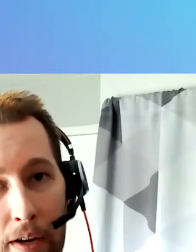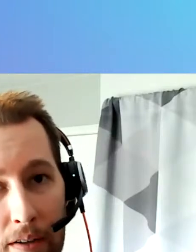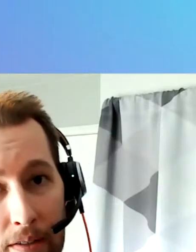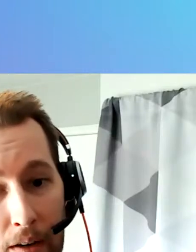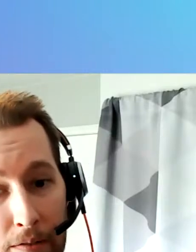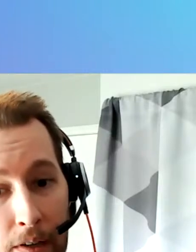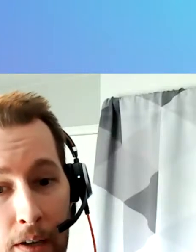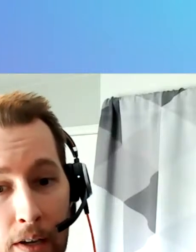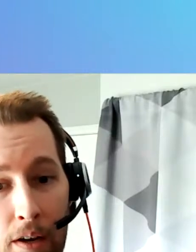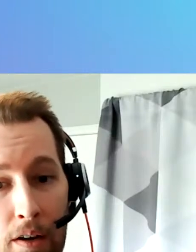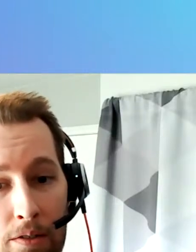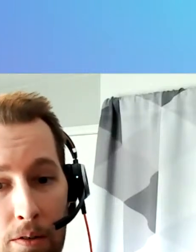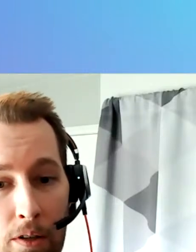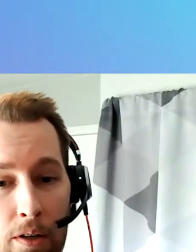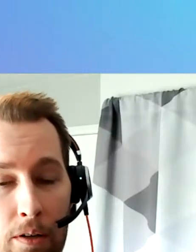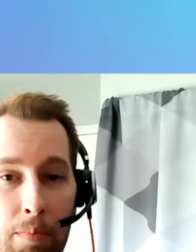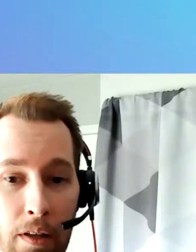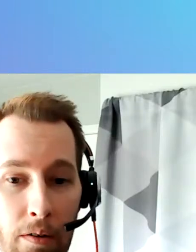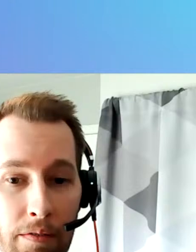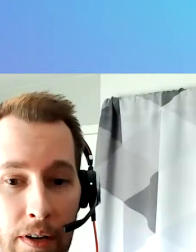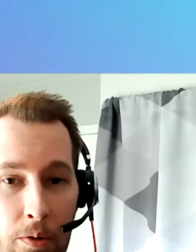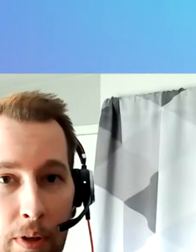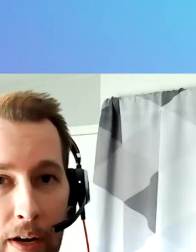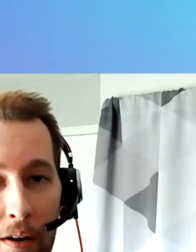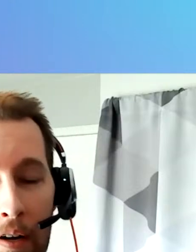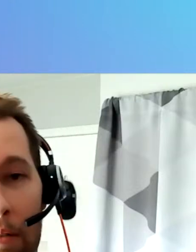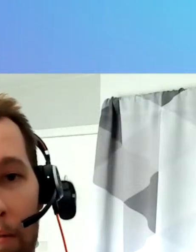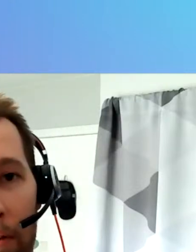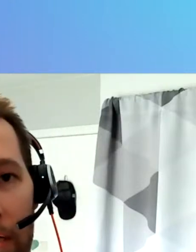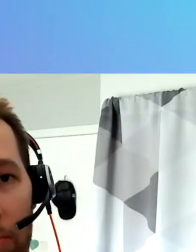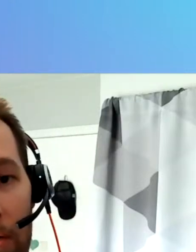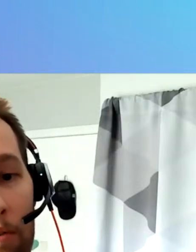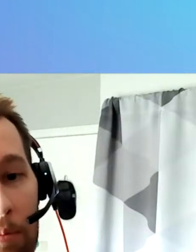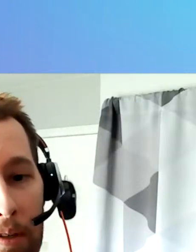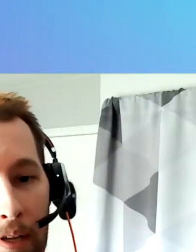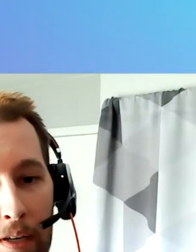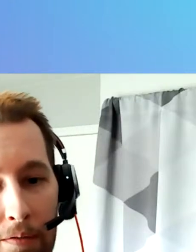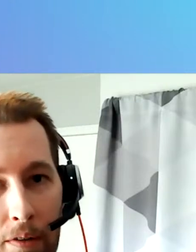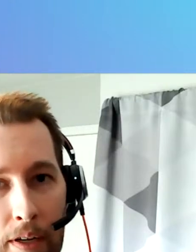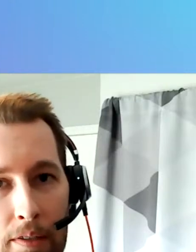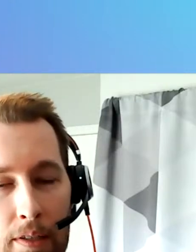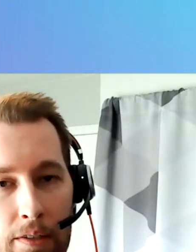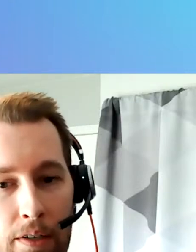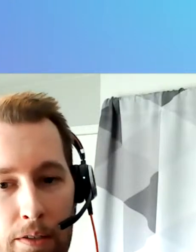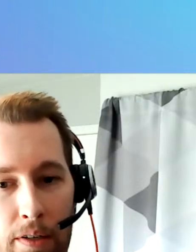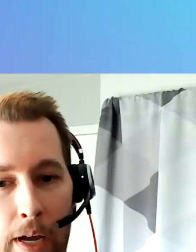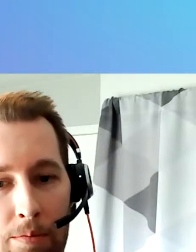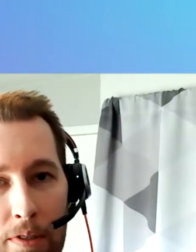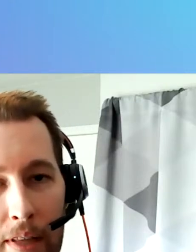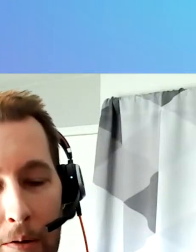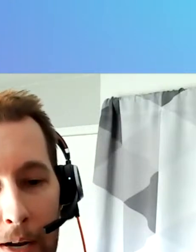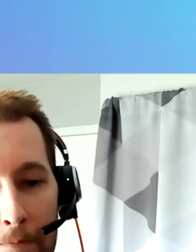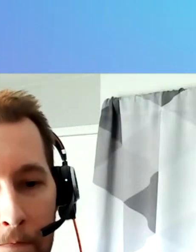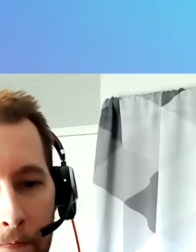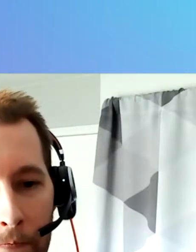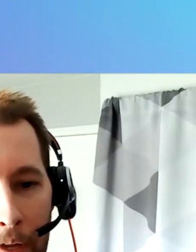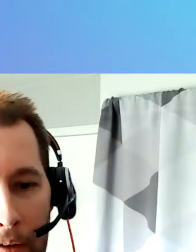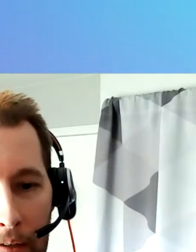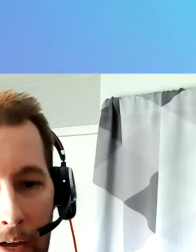video player itself. You can also look below the video player for the transcription link if you'd like to digest your captions that